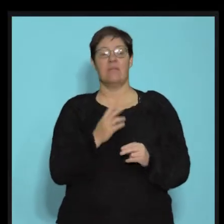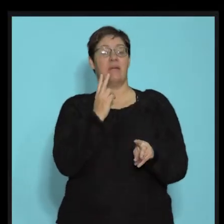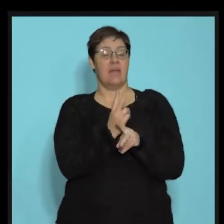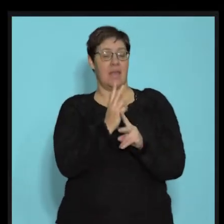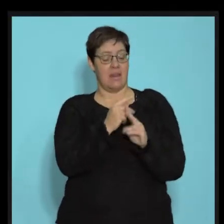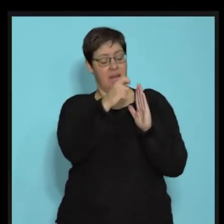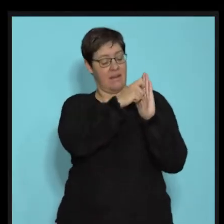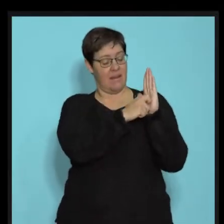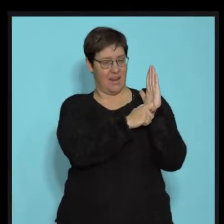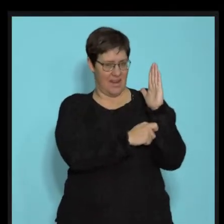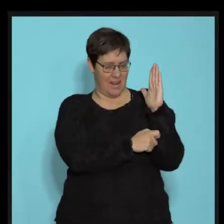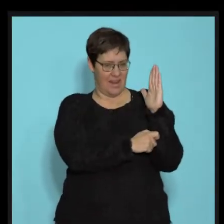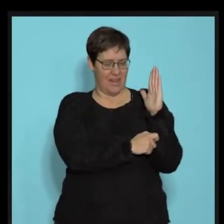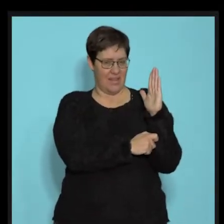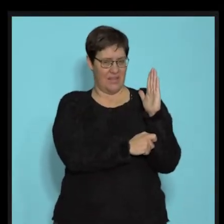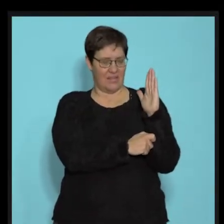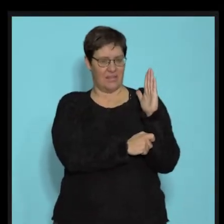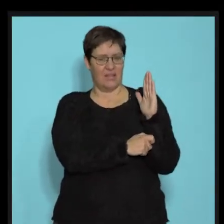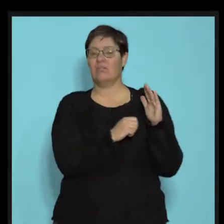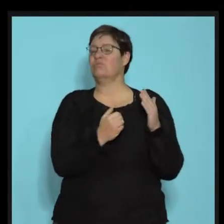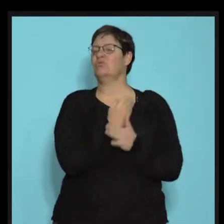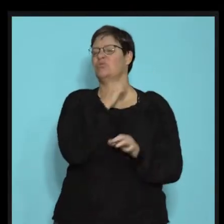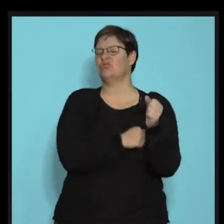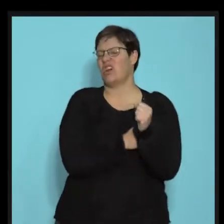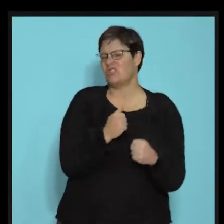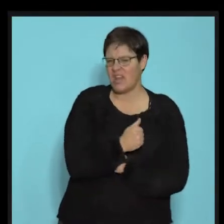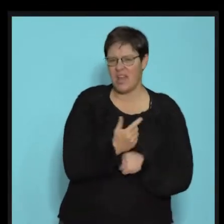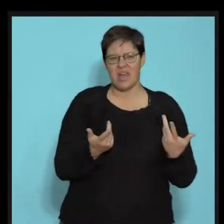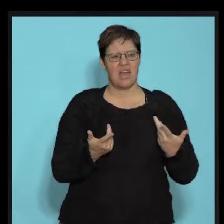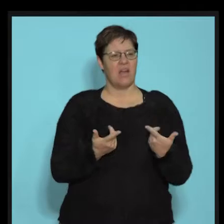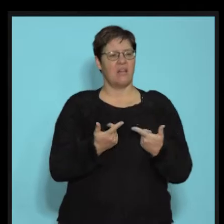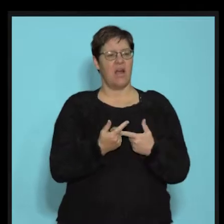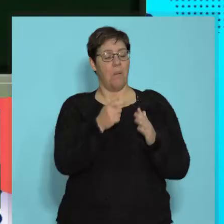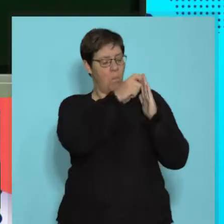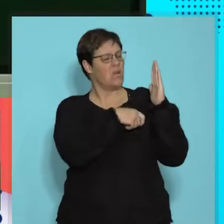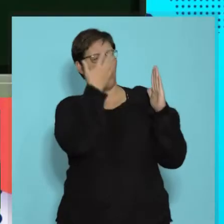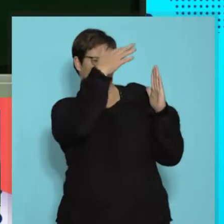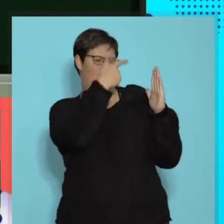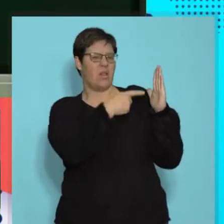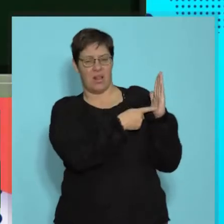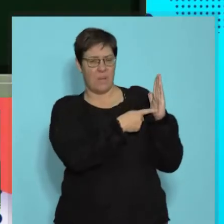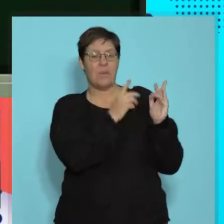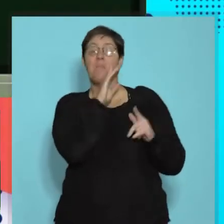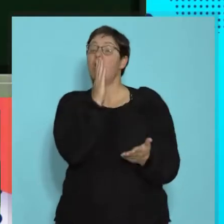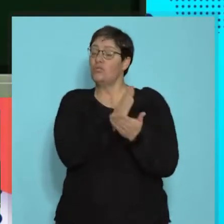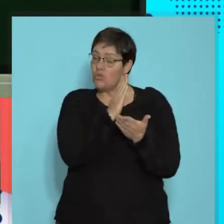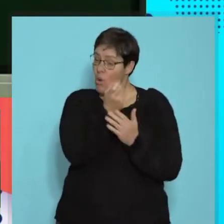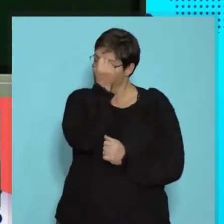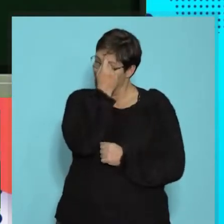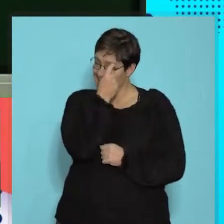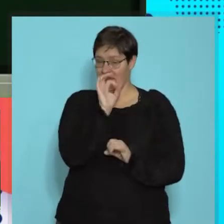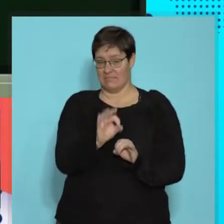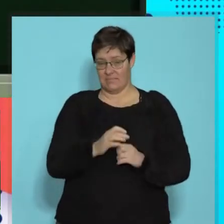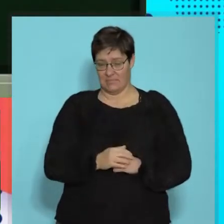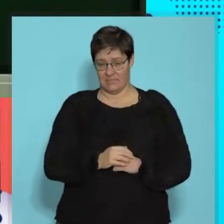Once again, we're going to look at a few, new structures. Maybe the words are familiar to you, but make sure you understand your